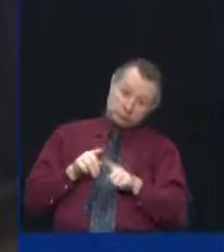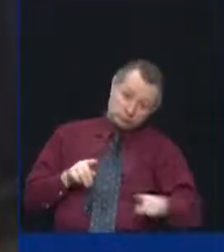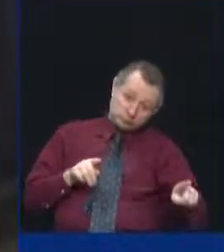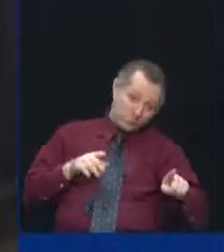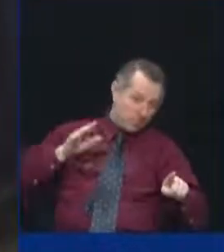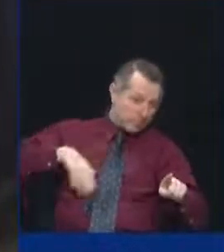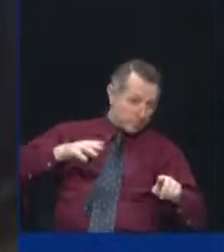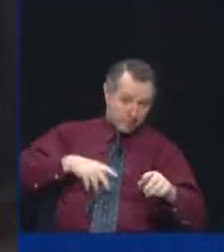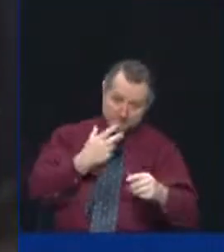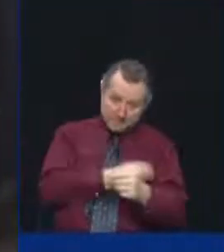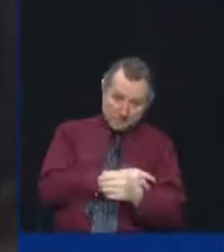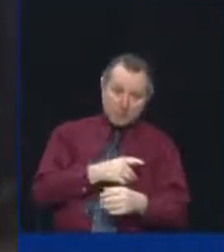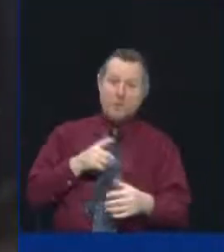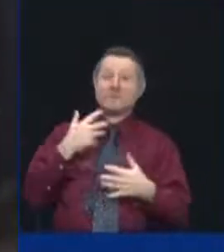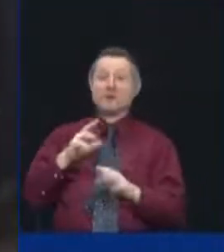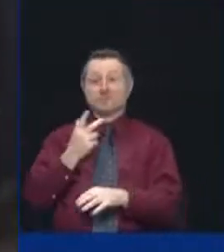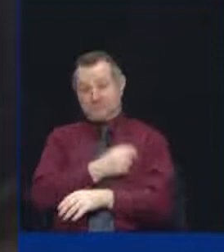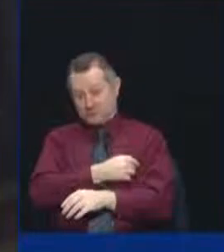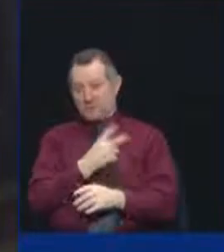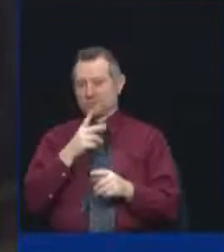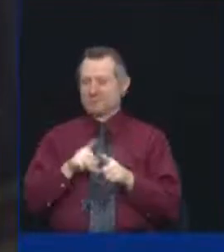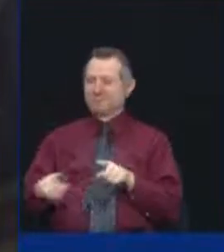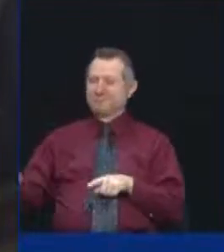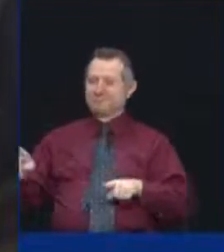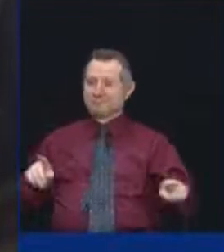have some inventory in